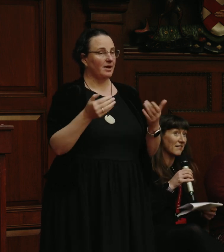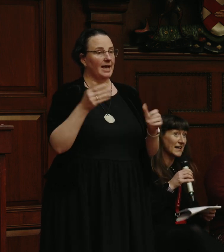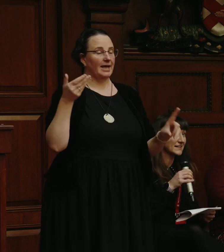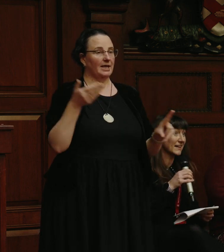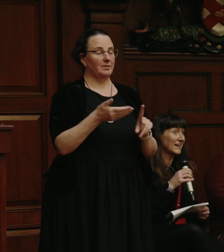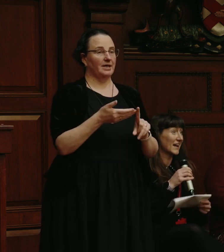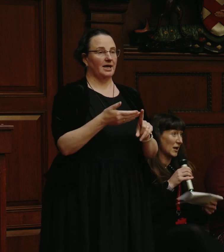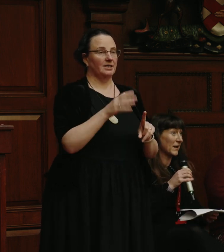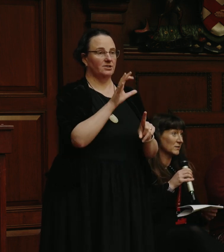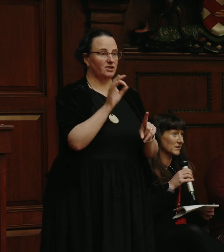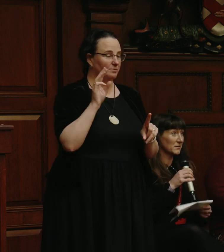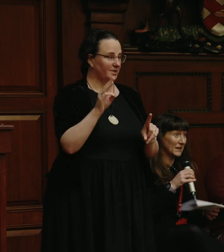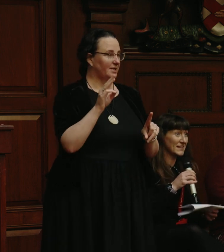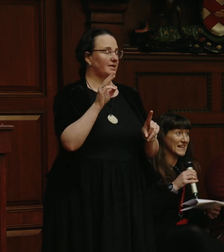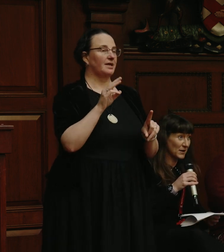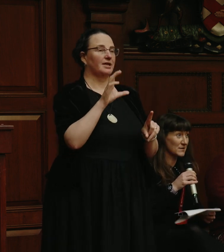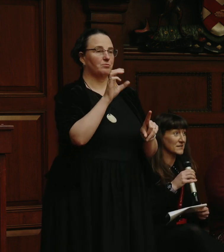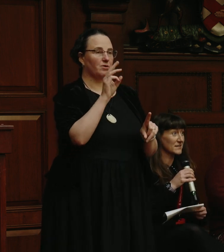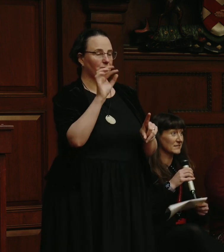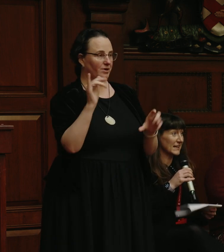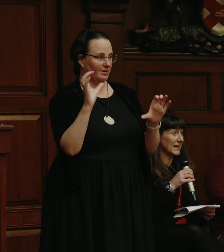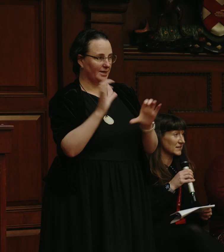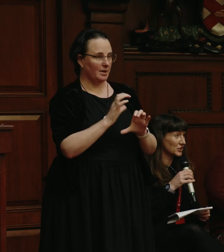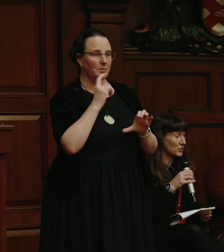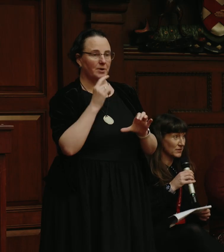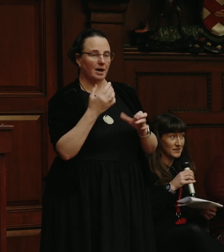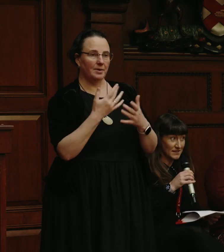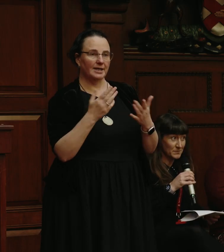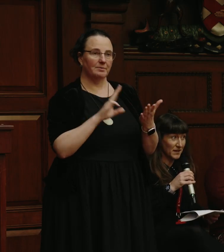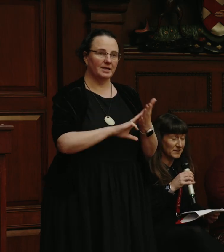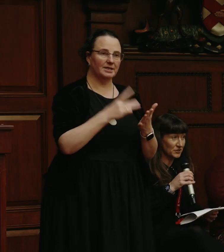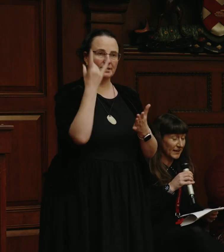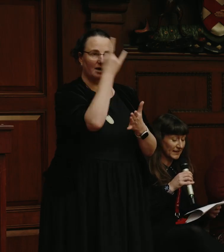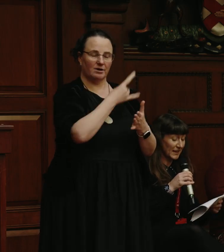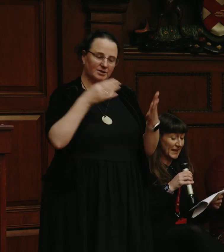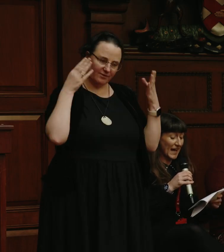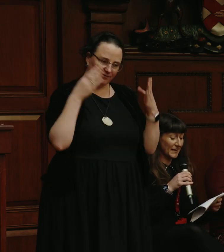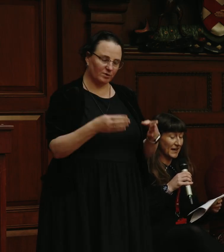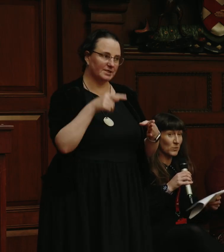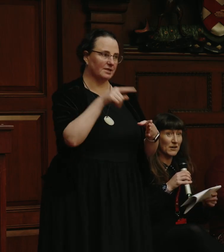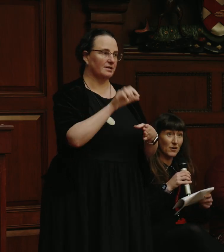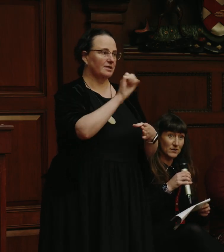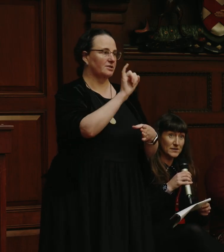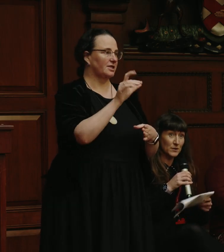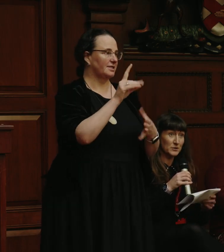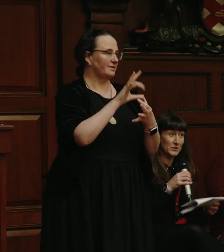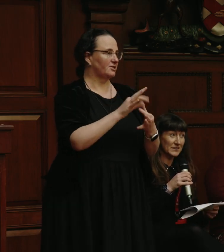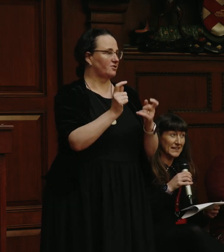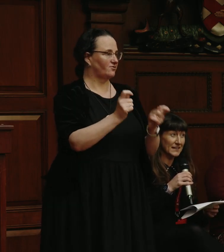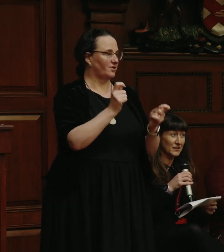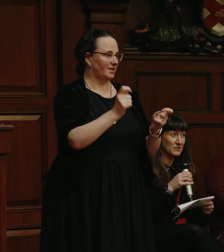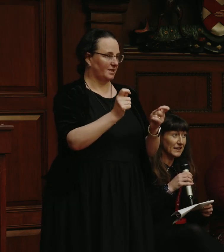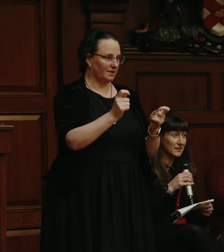but we are asking about minutes, hours dedicated to Sjögren's as part of their training. And then we are also going to